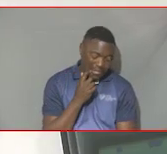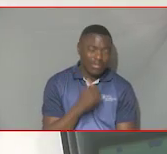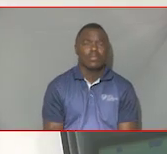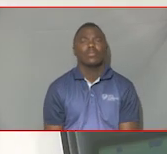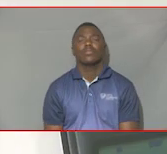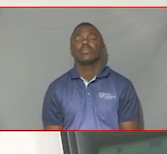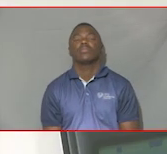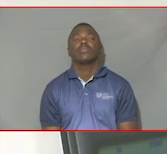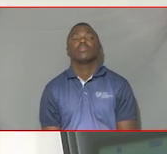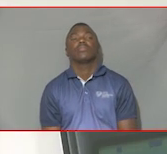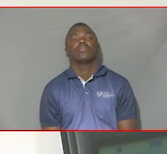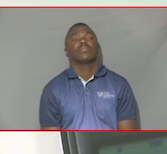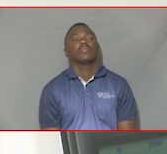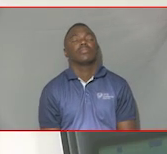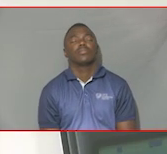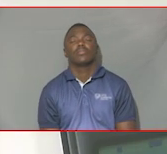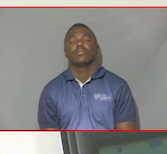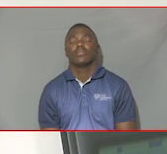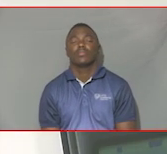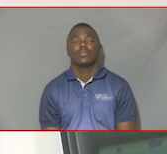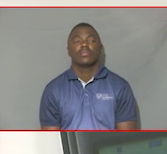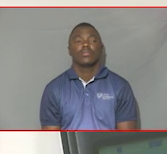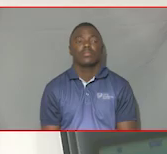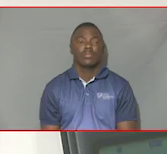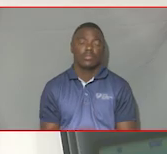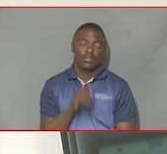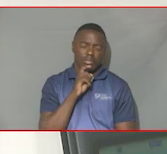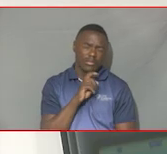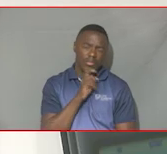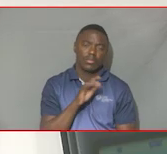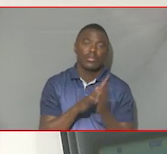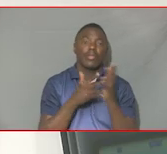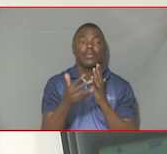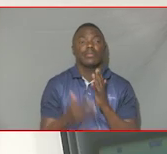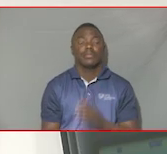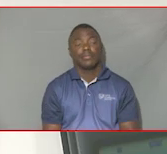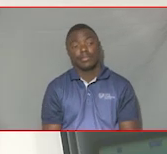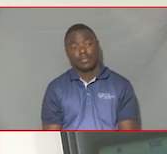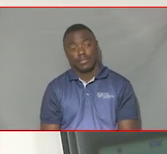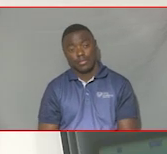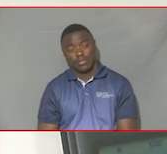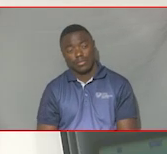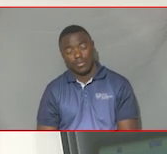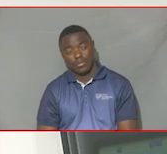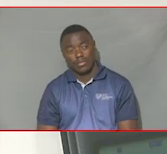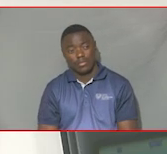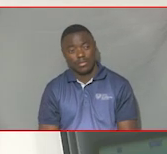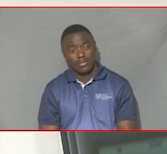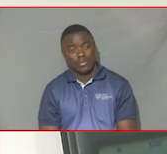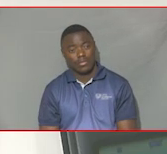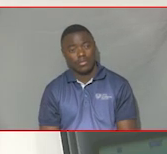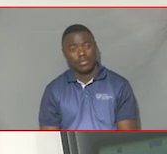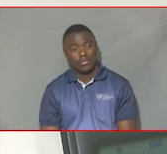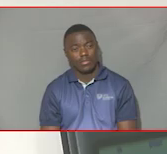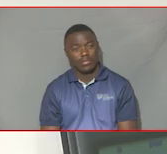Using the scatter plot and the table, using the scatter plot and the table above